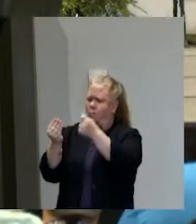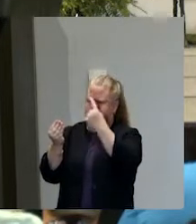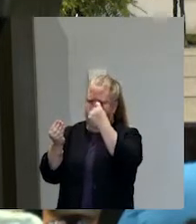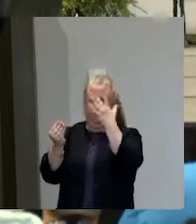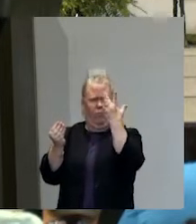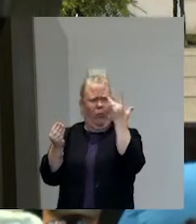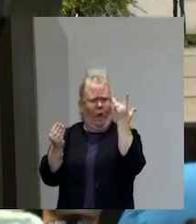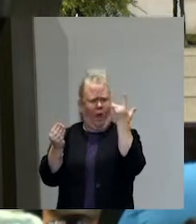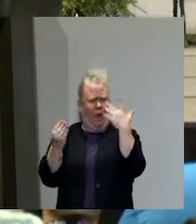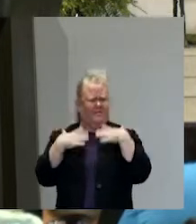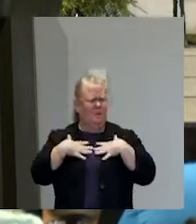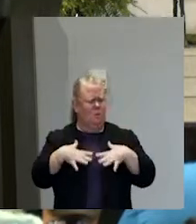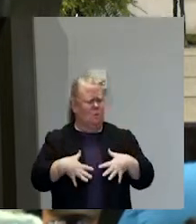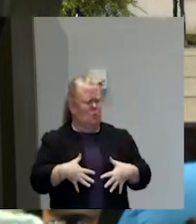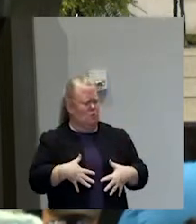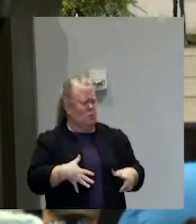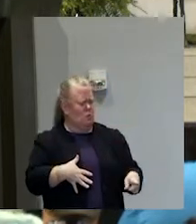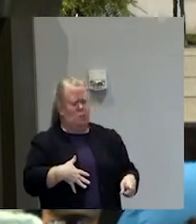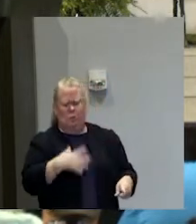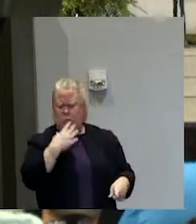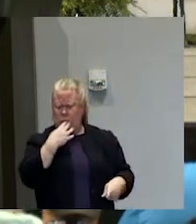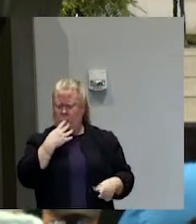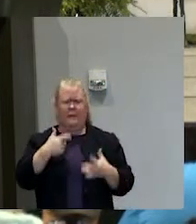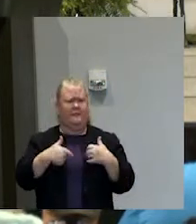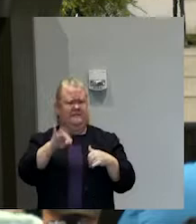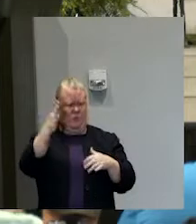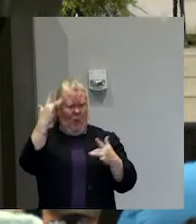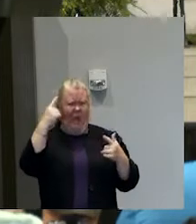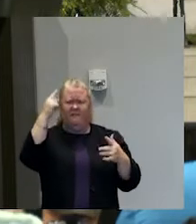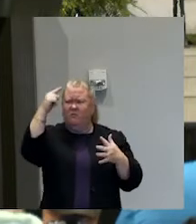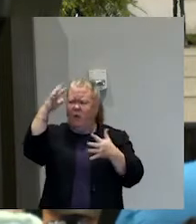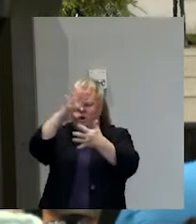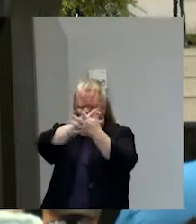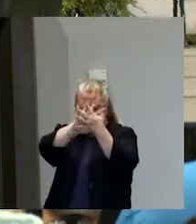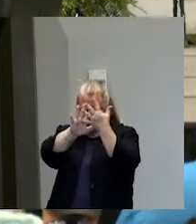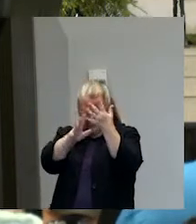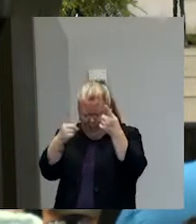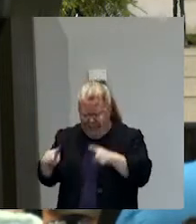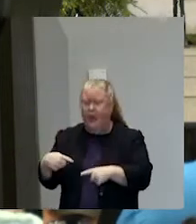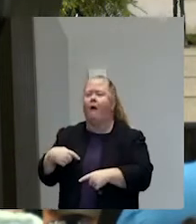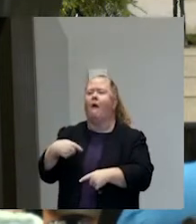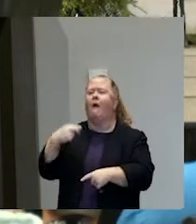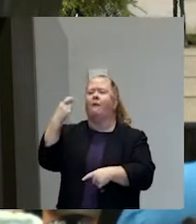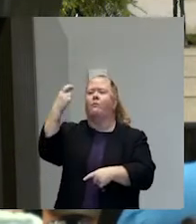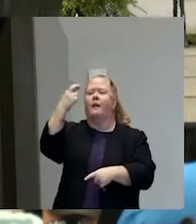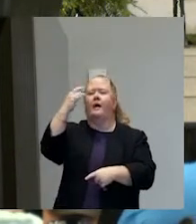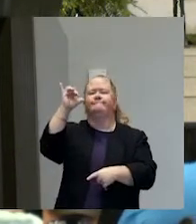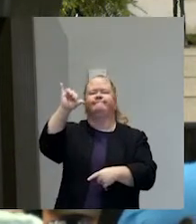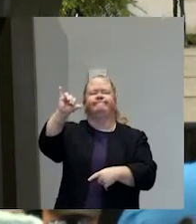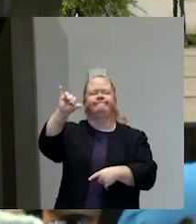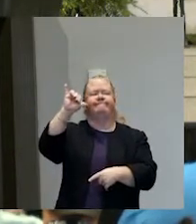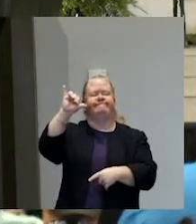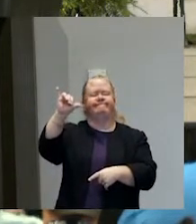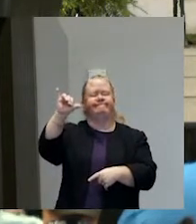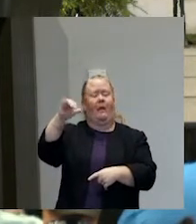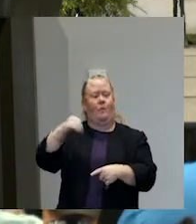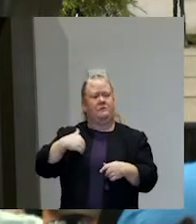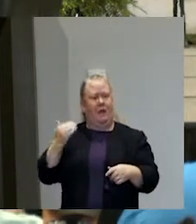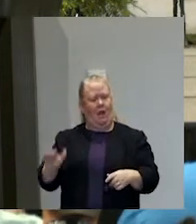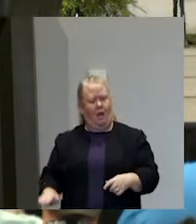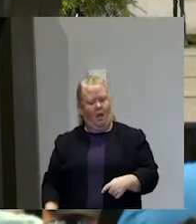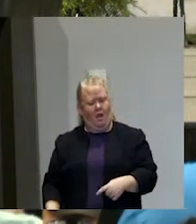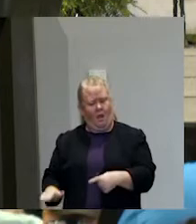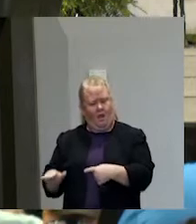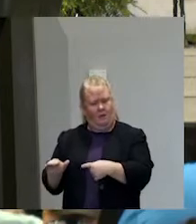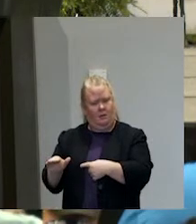being so depressed because of that same answer, this is why, to have someone from a young age